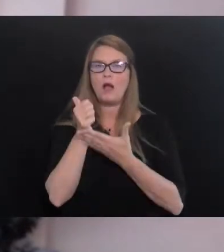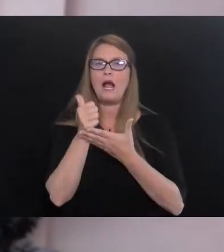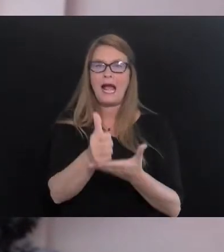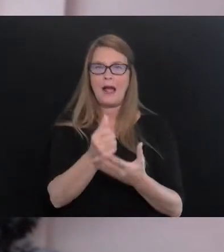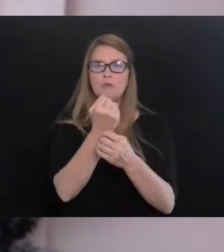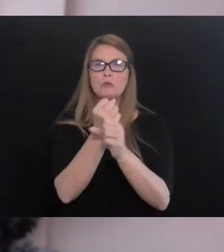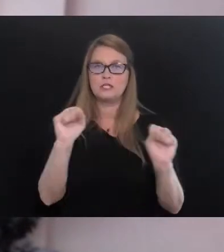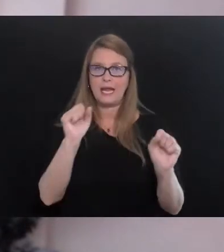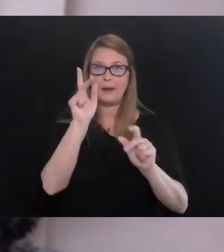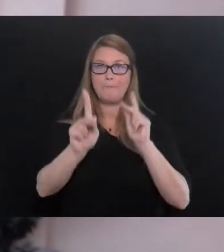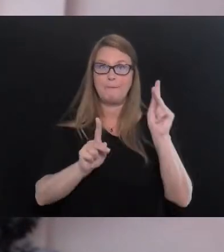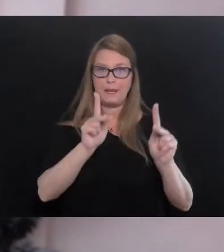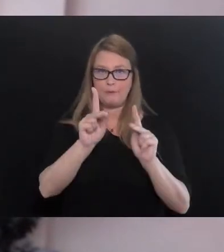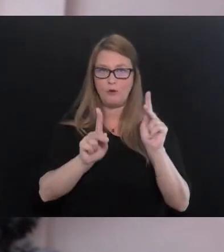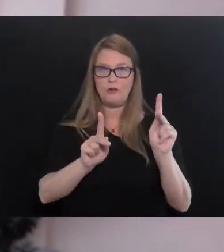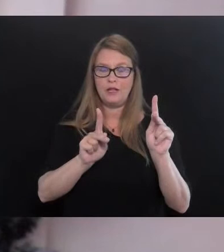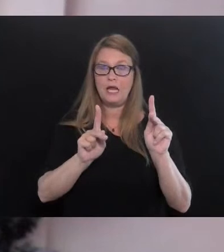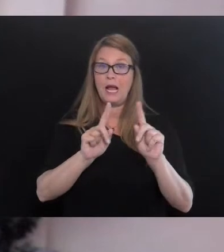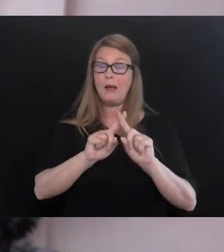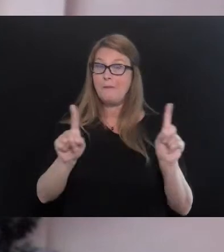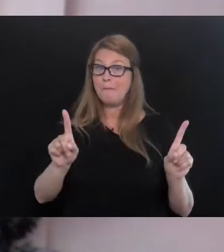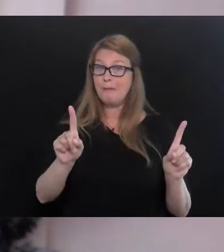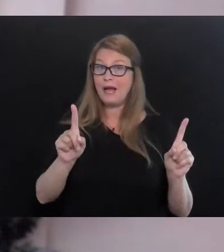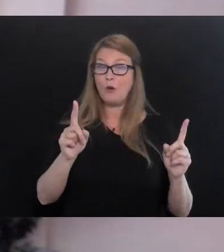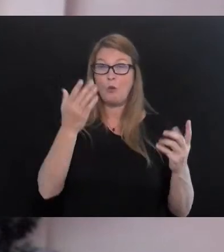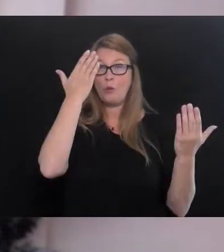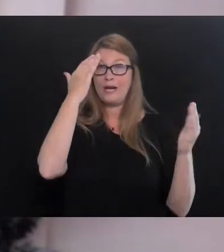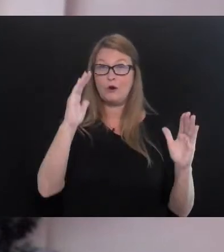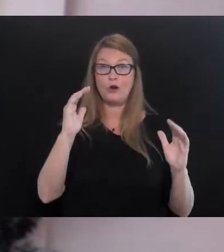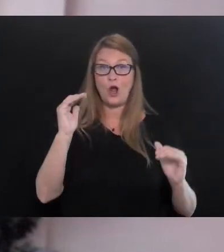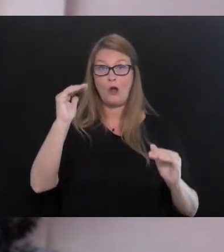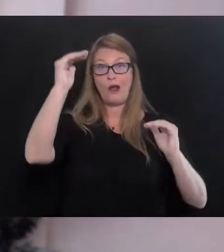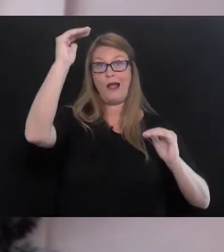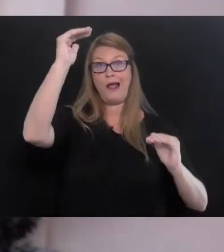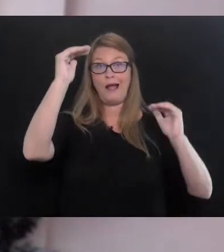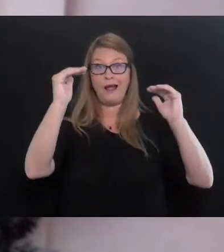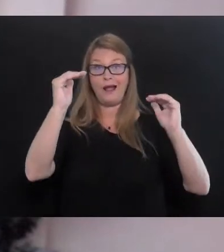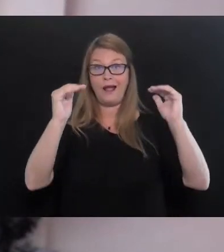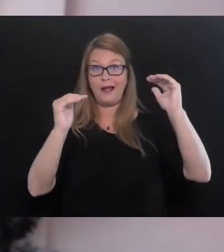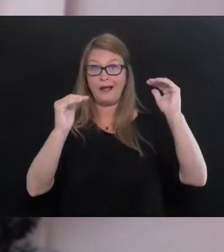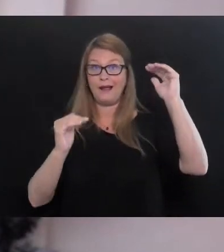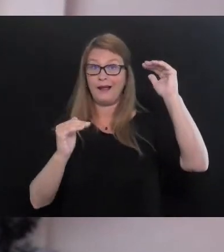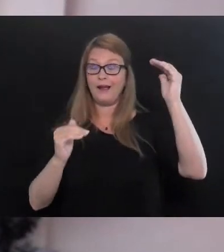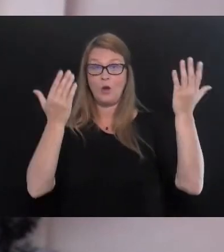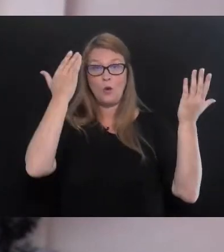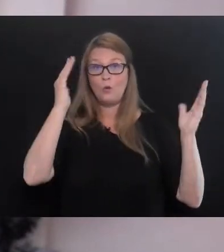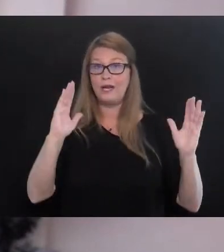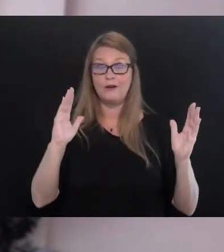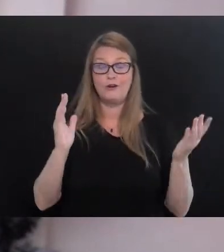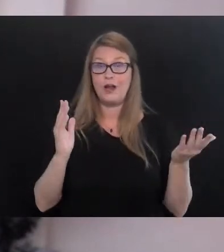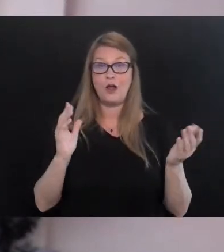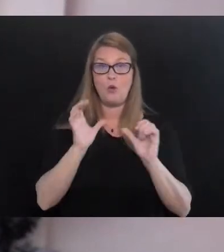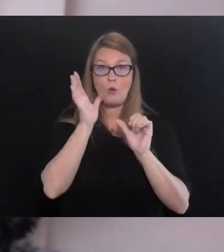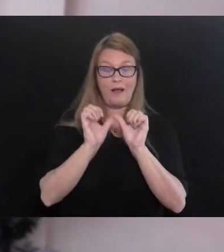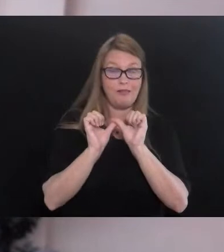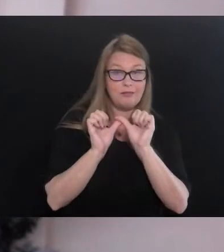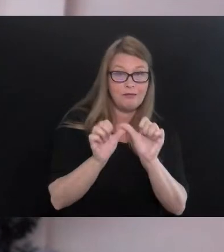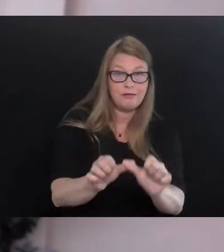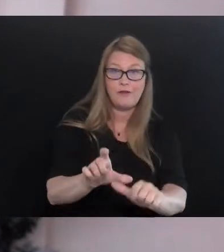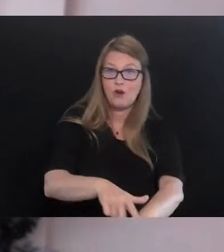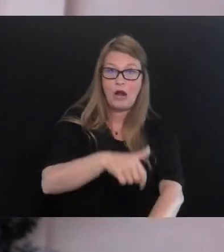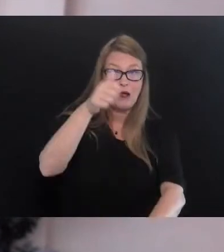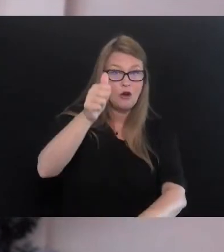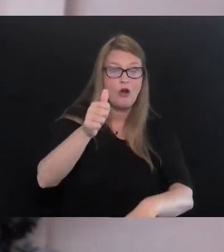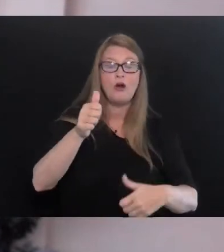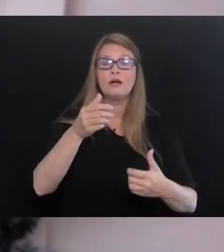people to some level. The question is, at what level will the protection be maintained, and at what level